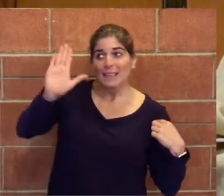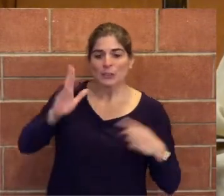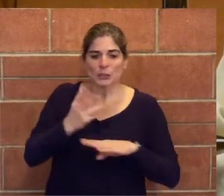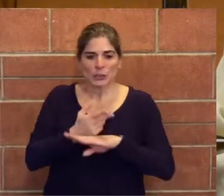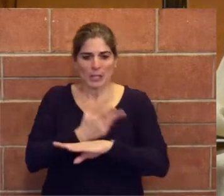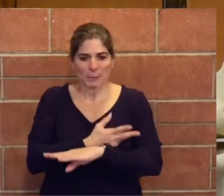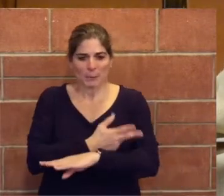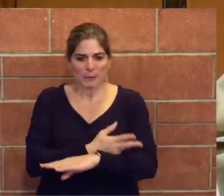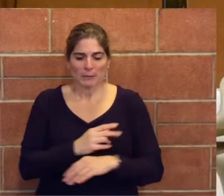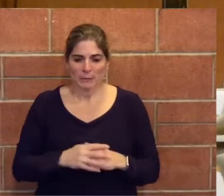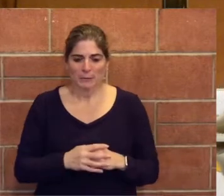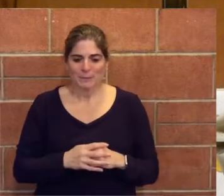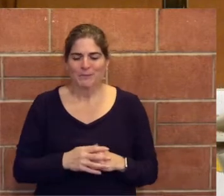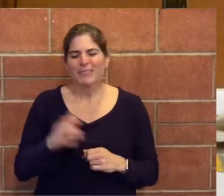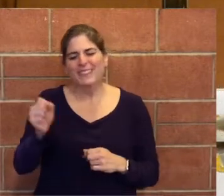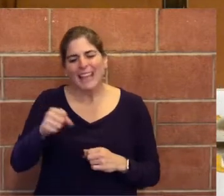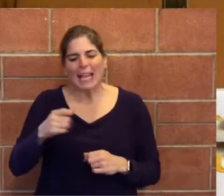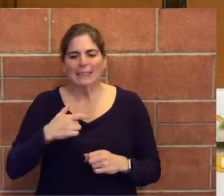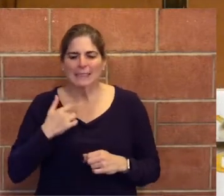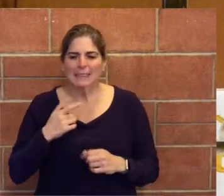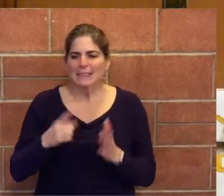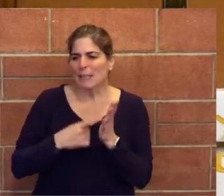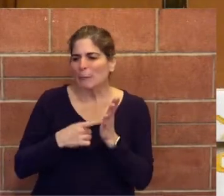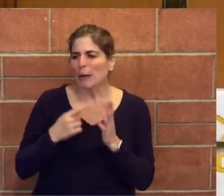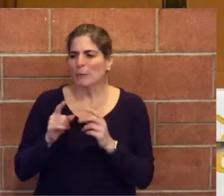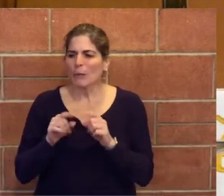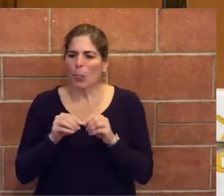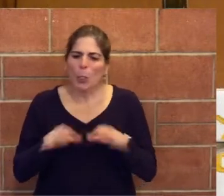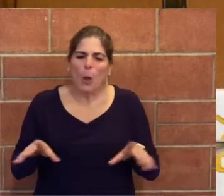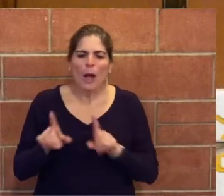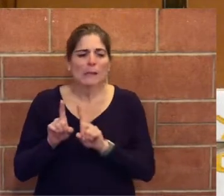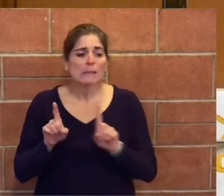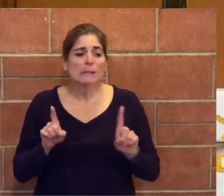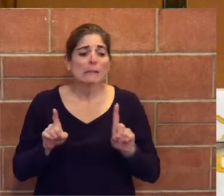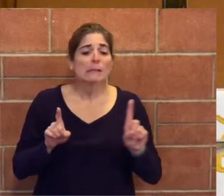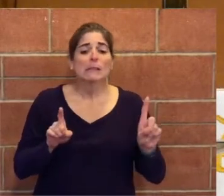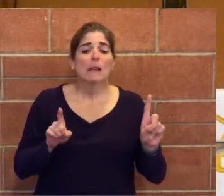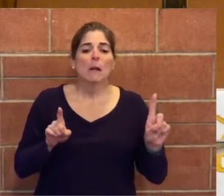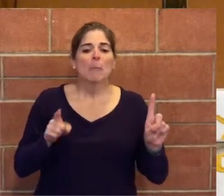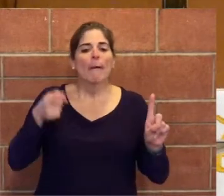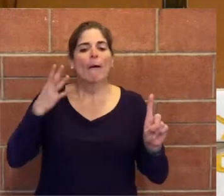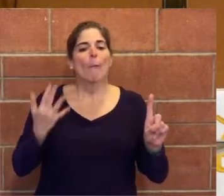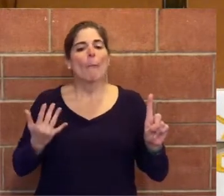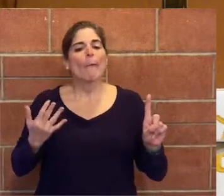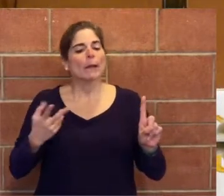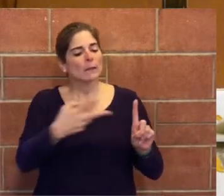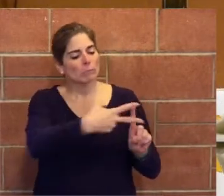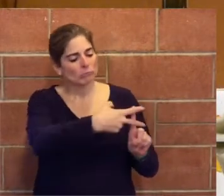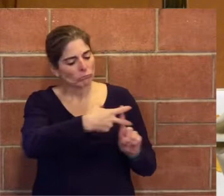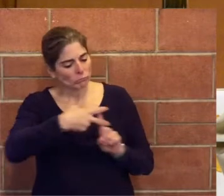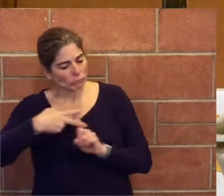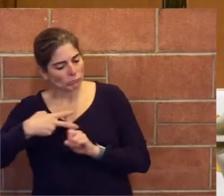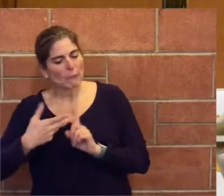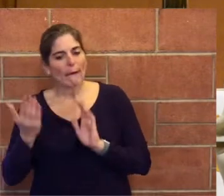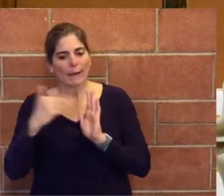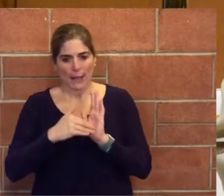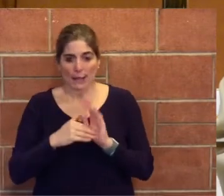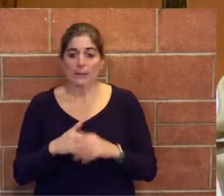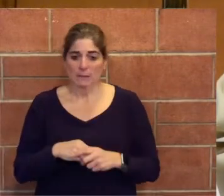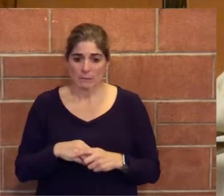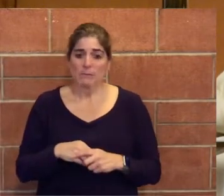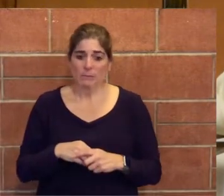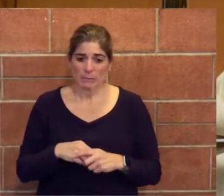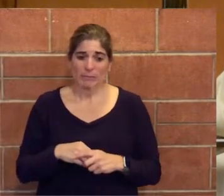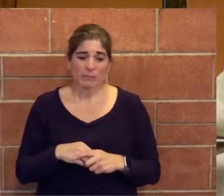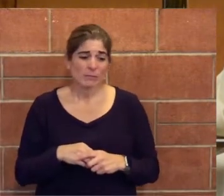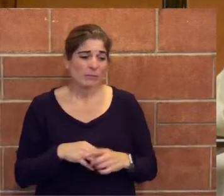pasture. Even though we sometimes wander or get lost, we are part of the flock of Jesus.